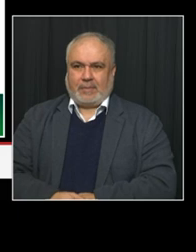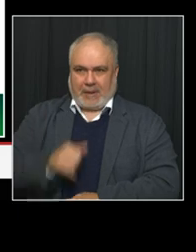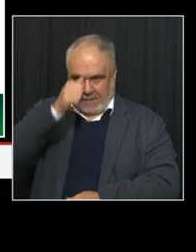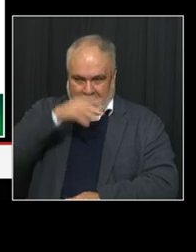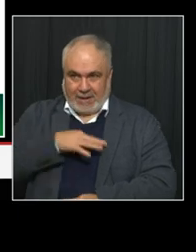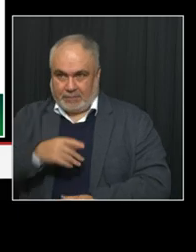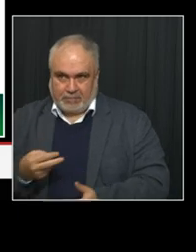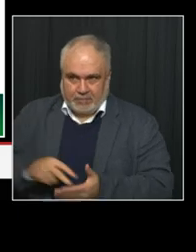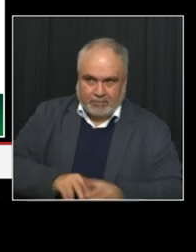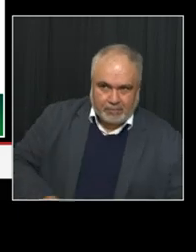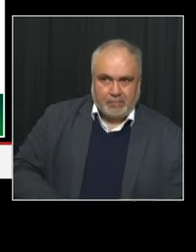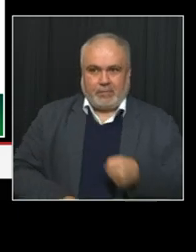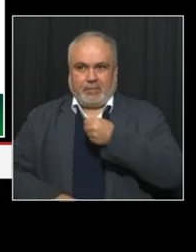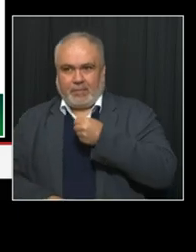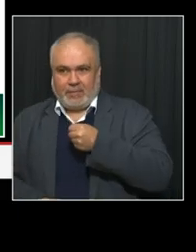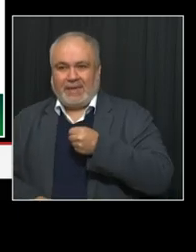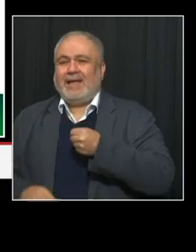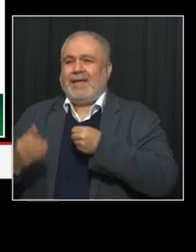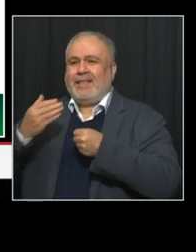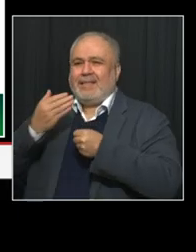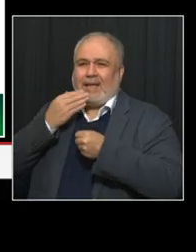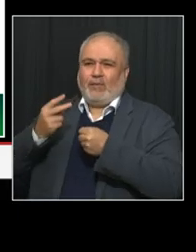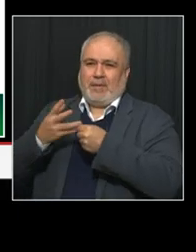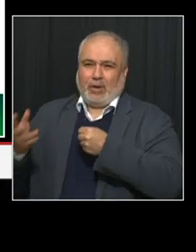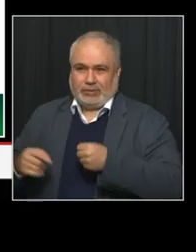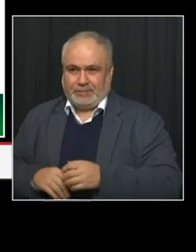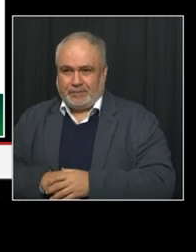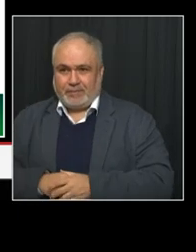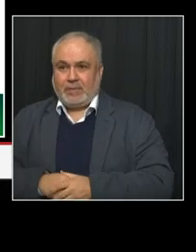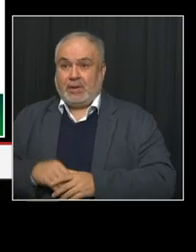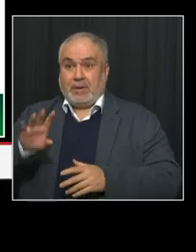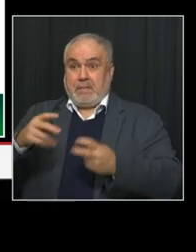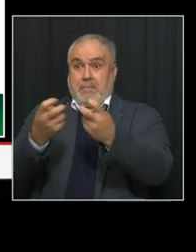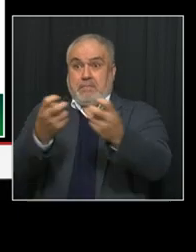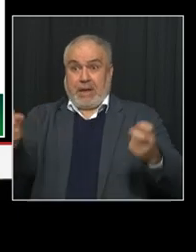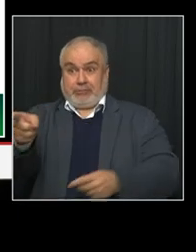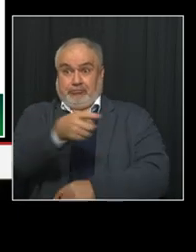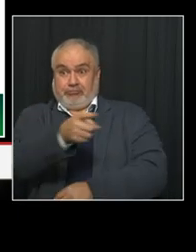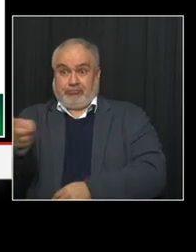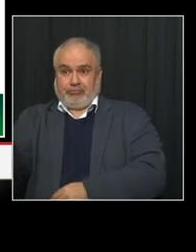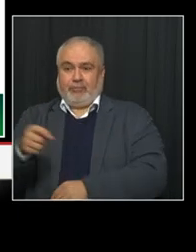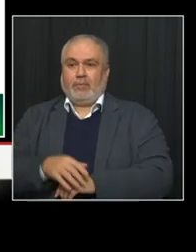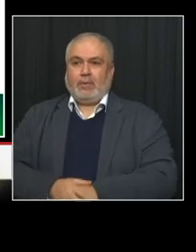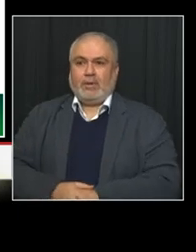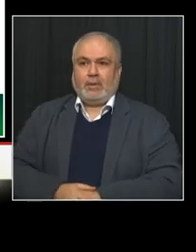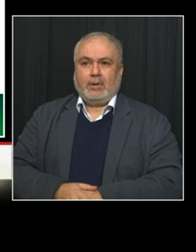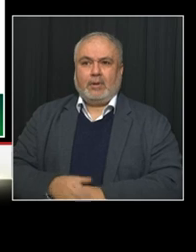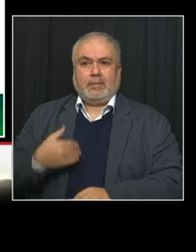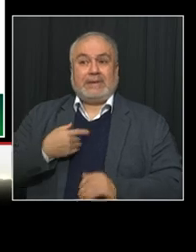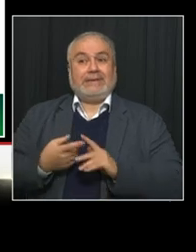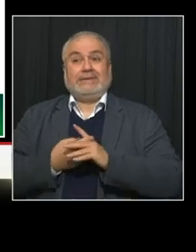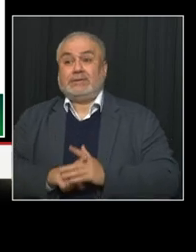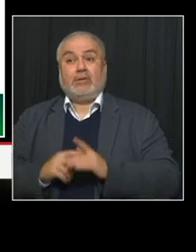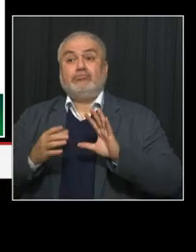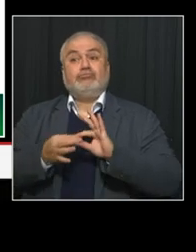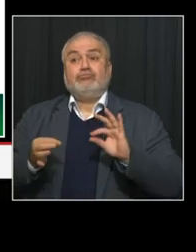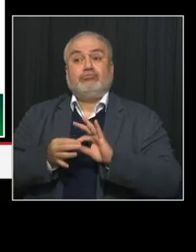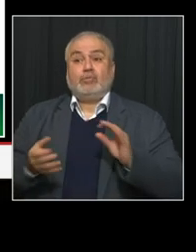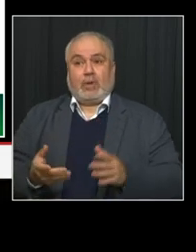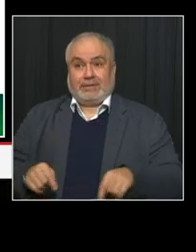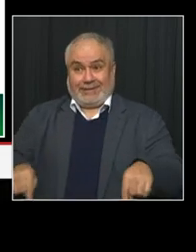Thank you very much to the panel. And I will start off by saying we are on hallowed